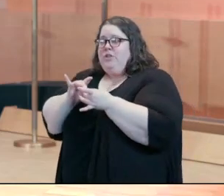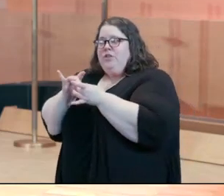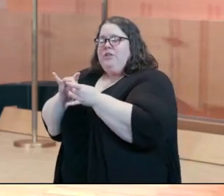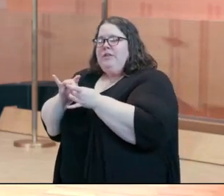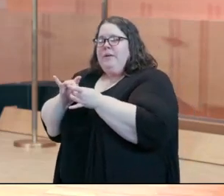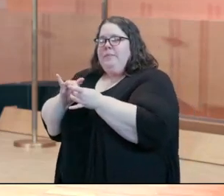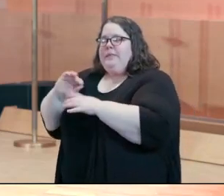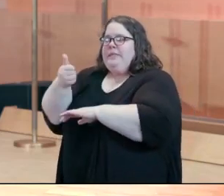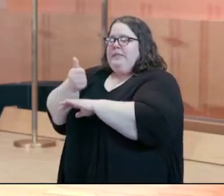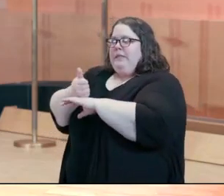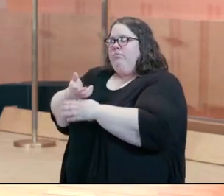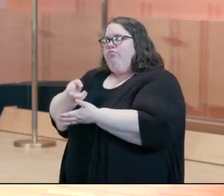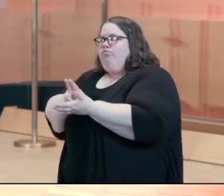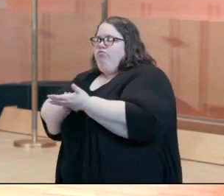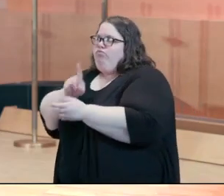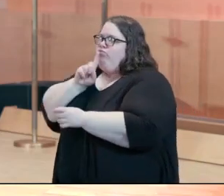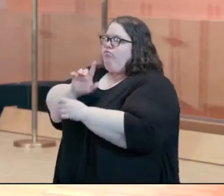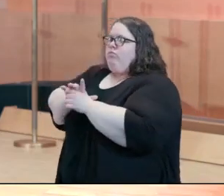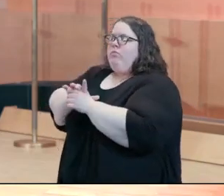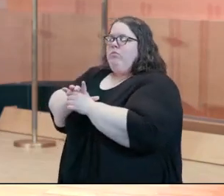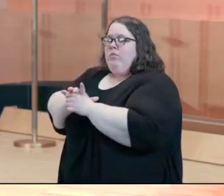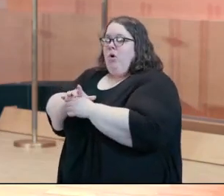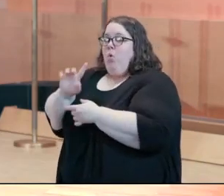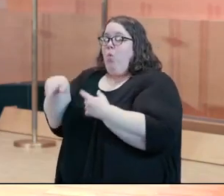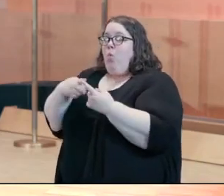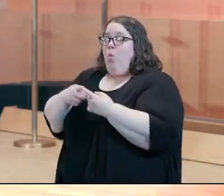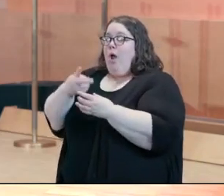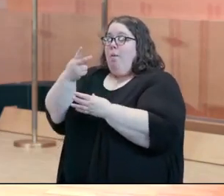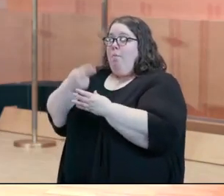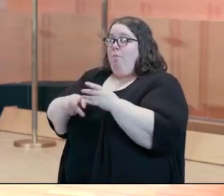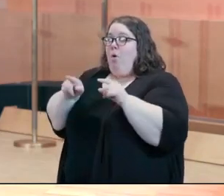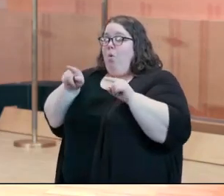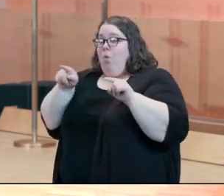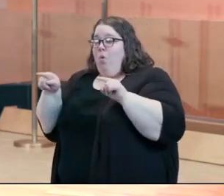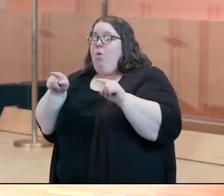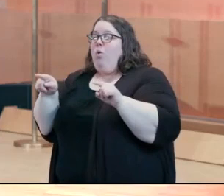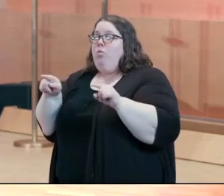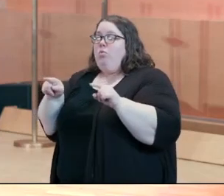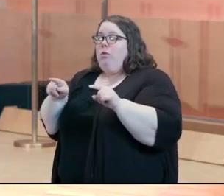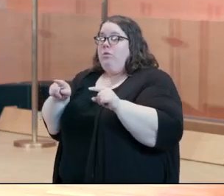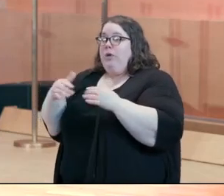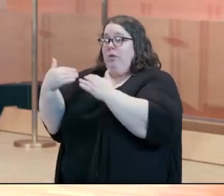thing when both sides keep their end of the covenant.